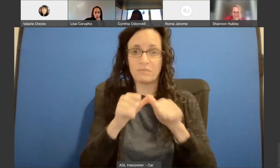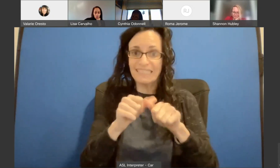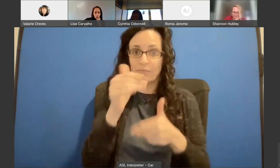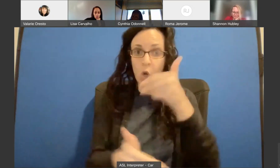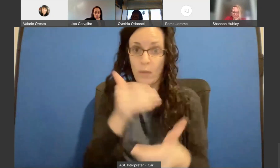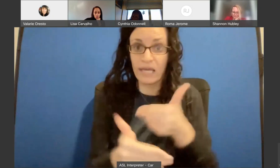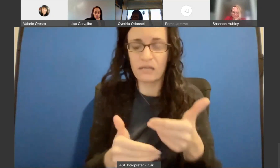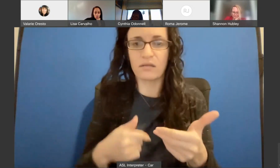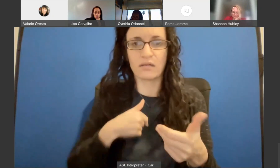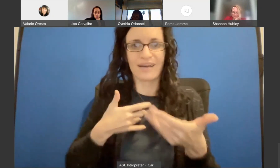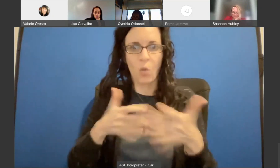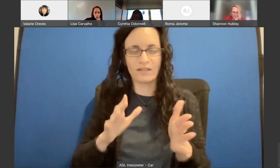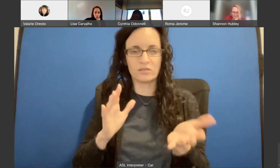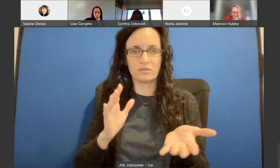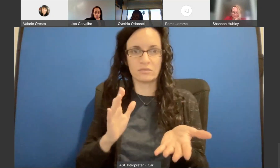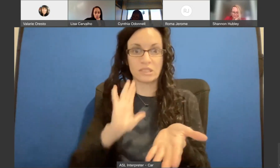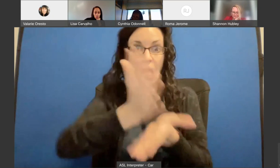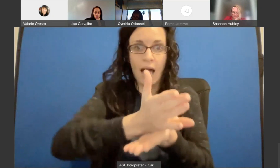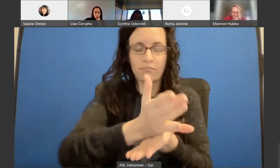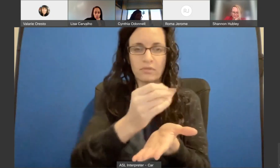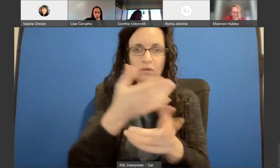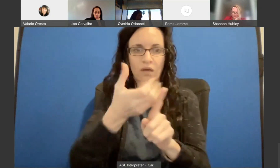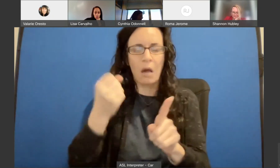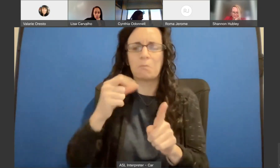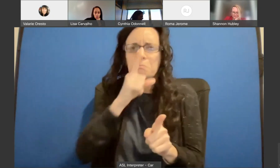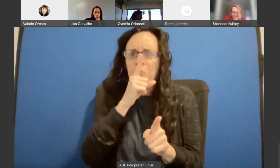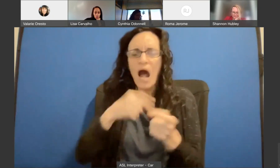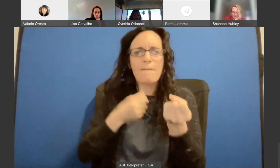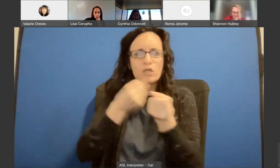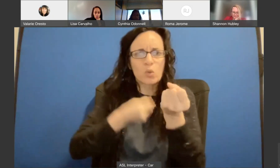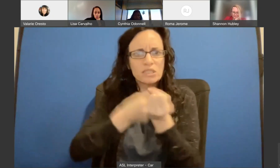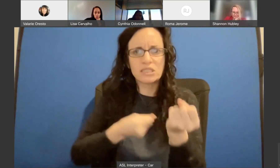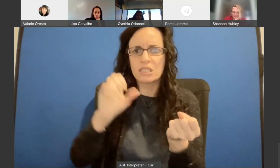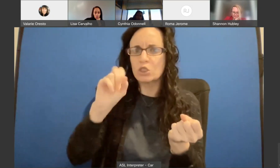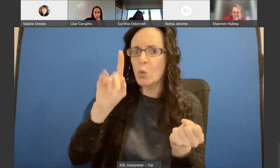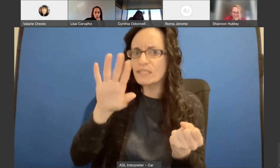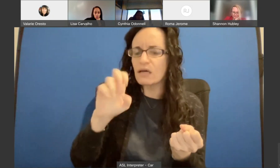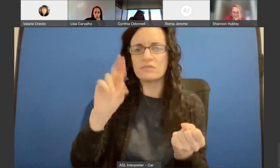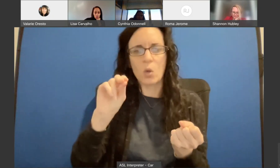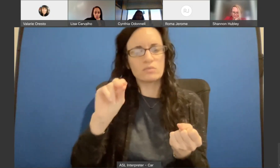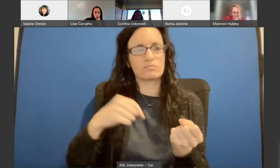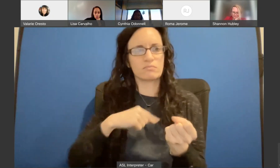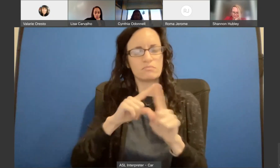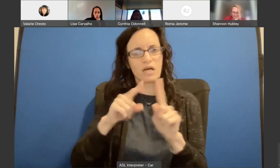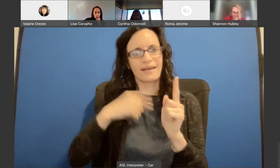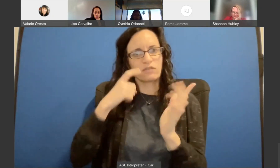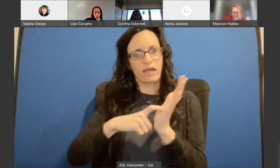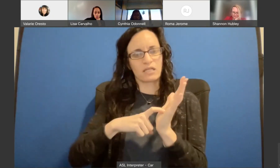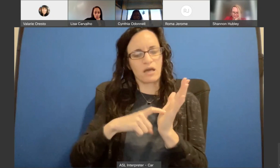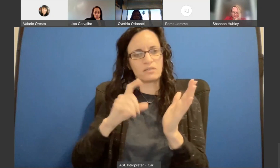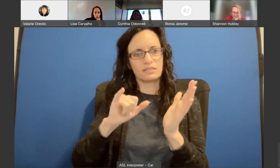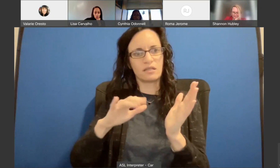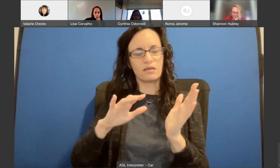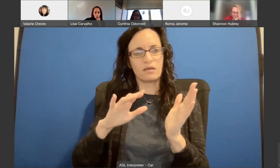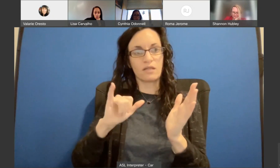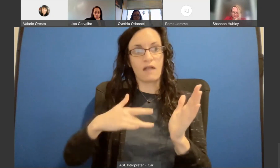away. But, well, in saying that, I'm not endorsing suicide, but I'm acknowledging the purpose it's serving for someone. So, but